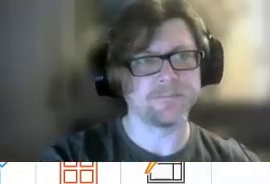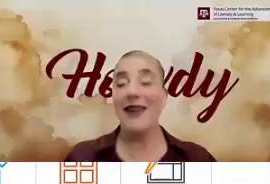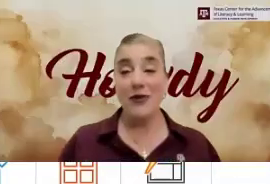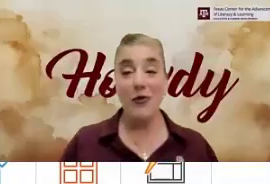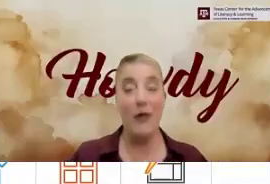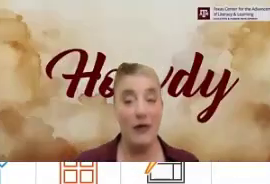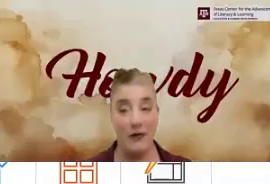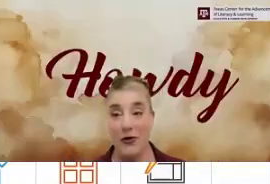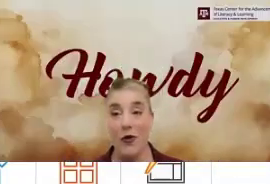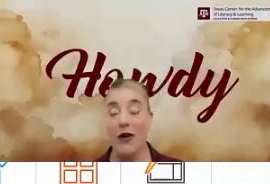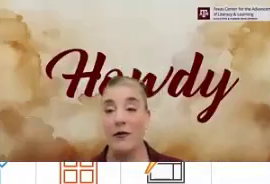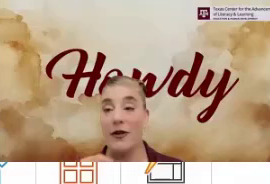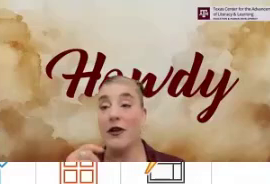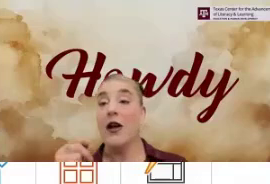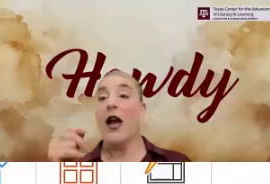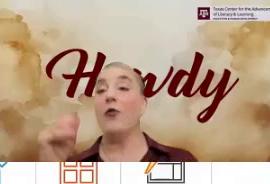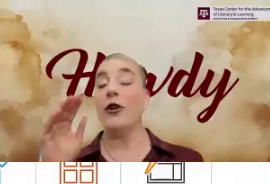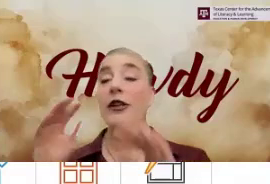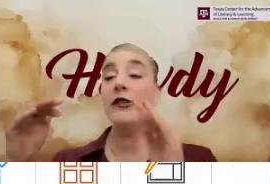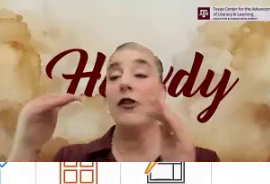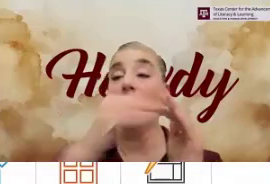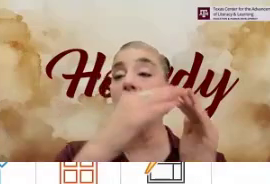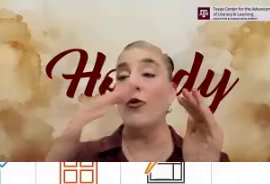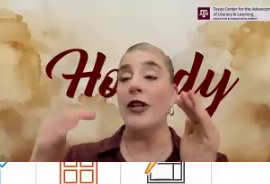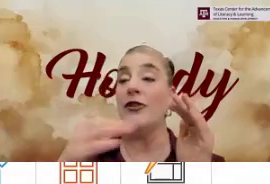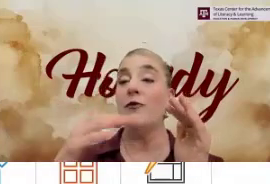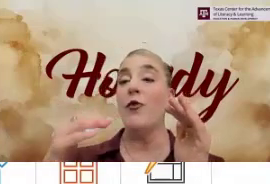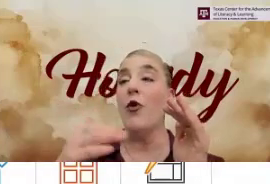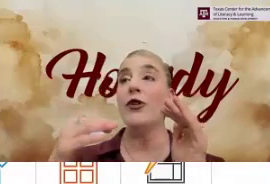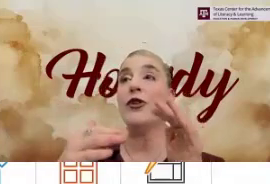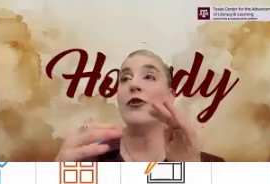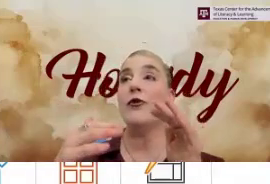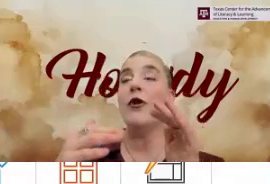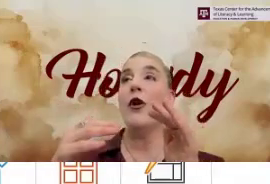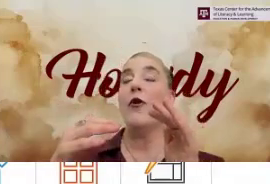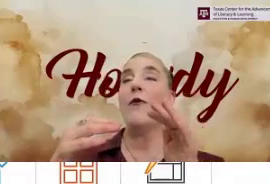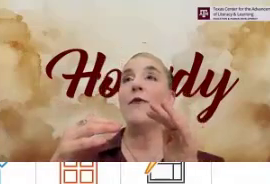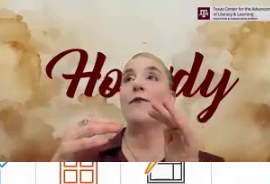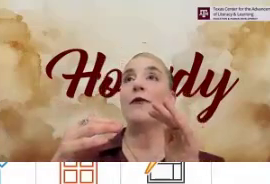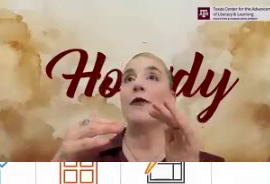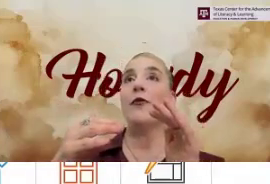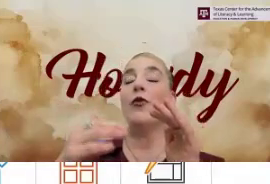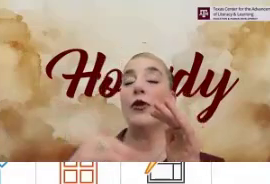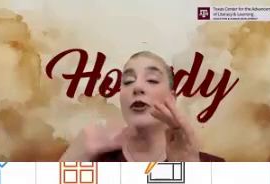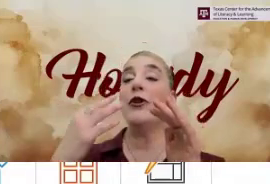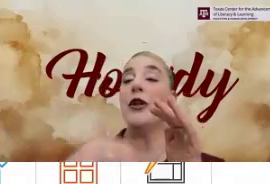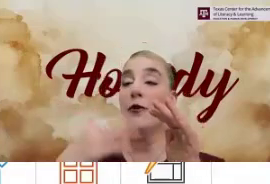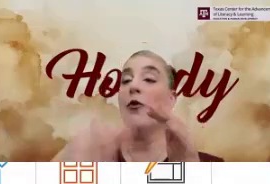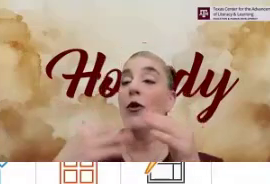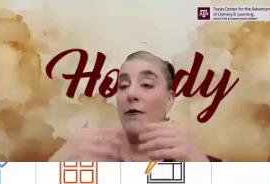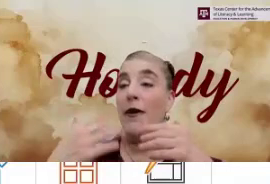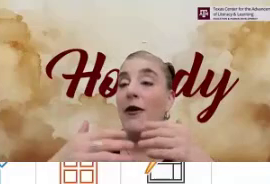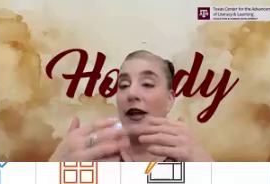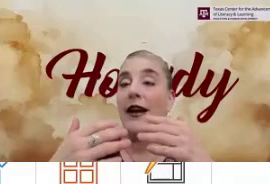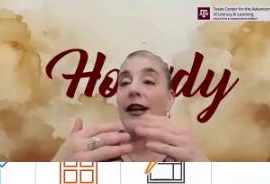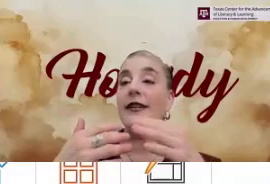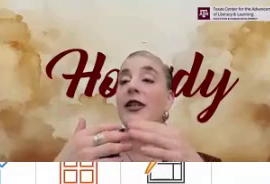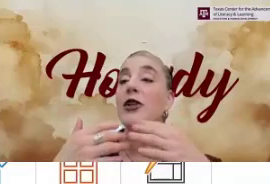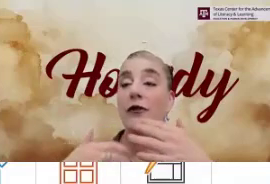you. Yeah, you're welcome. You're welcome. And we're going to start going more to, well, you'll hear